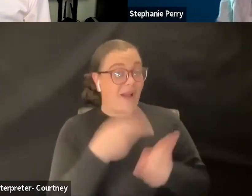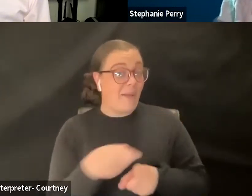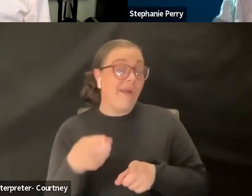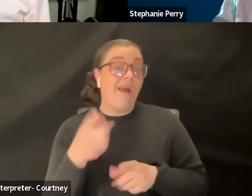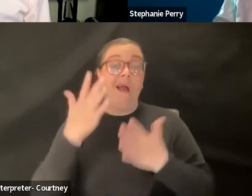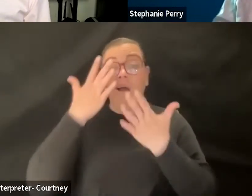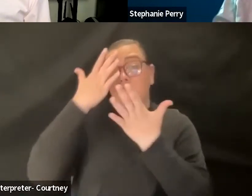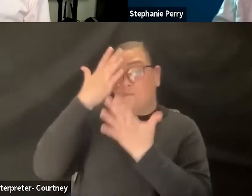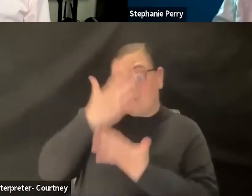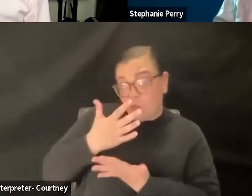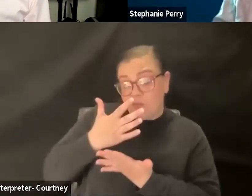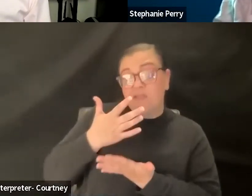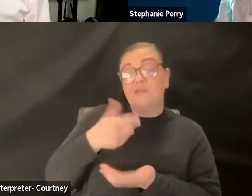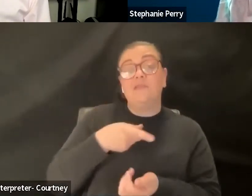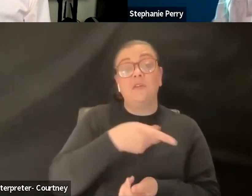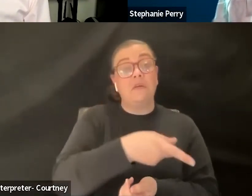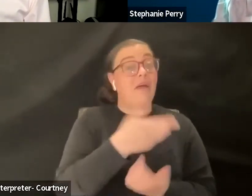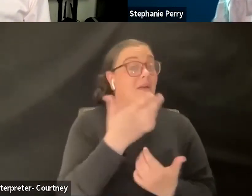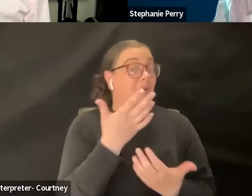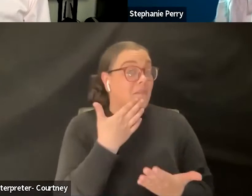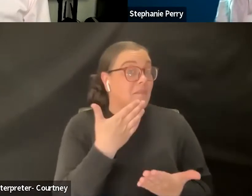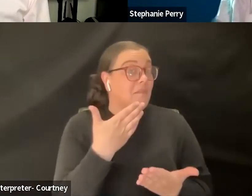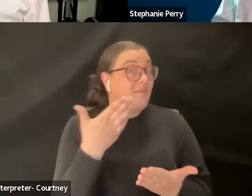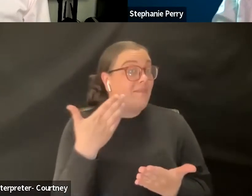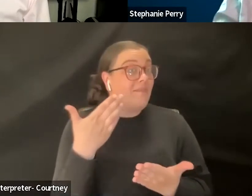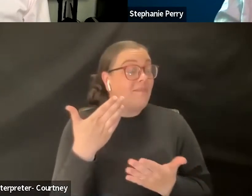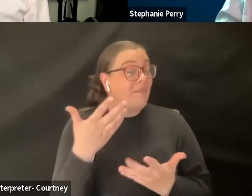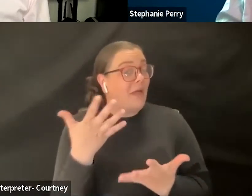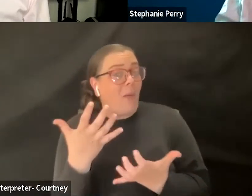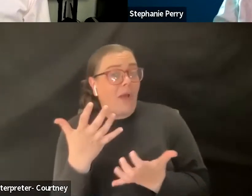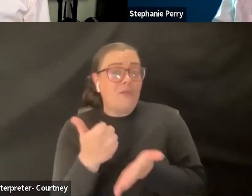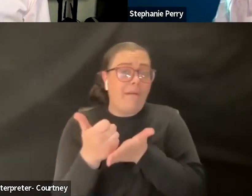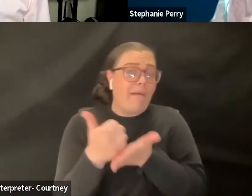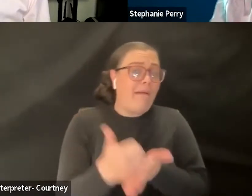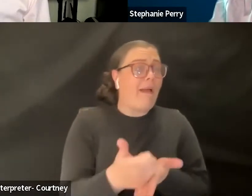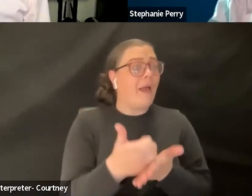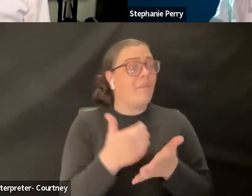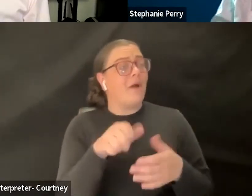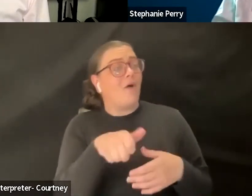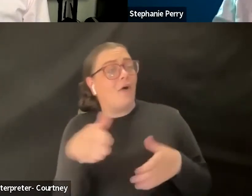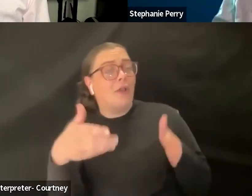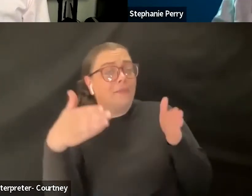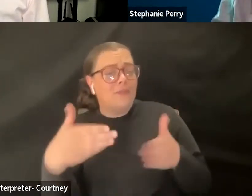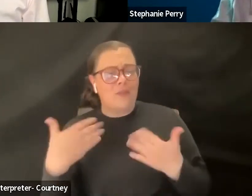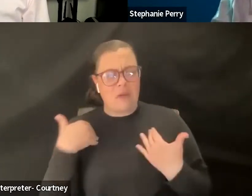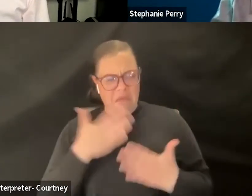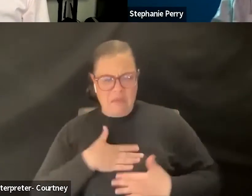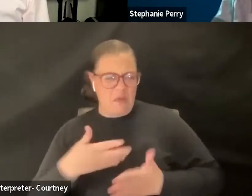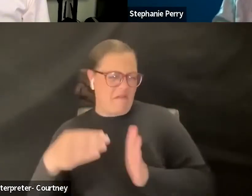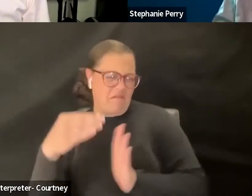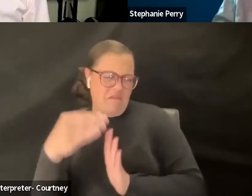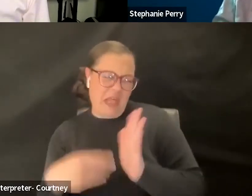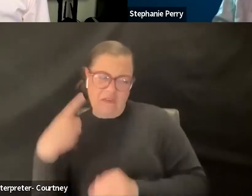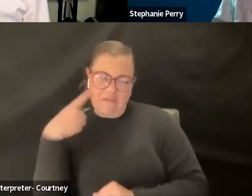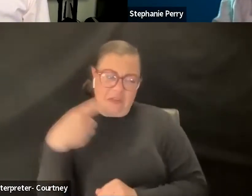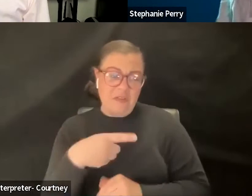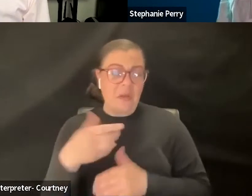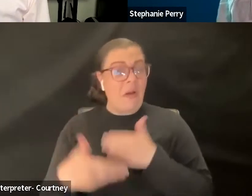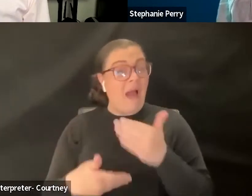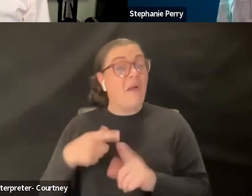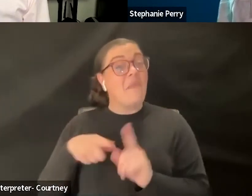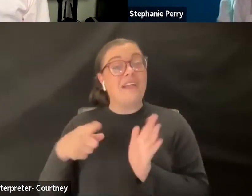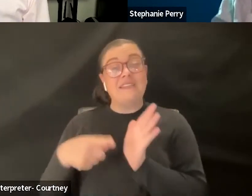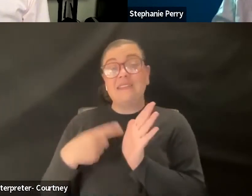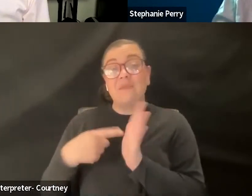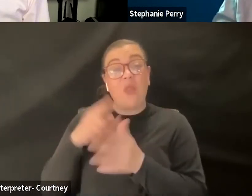the intention may be well placed to help a fellow member out, there are sometimes specifics that they just may